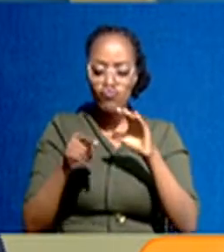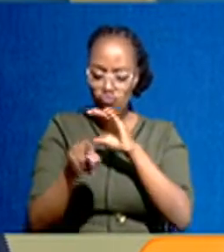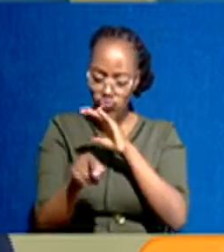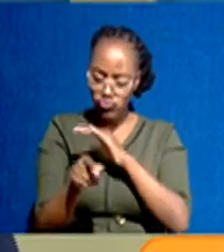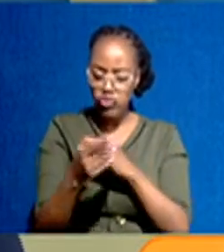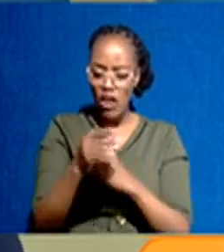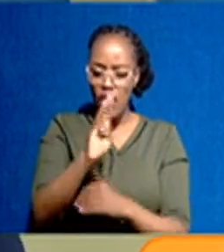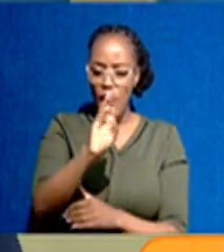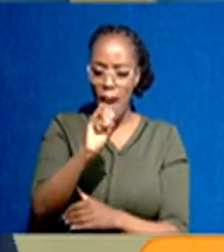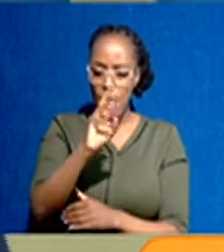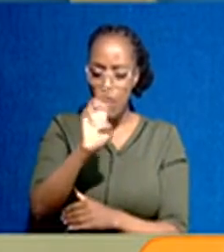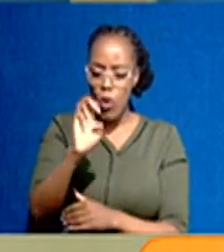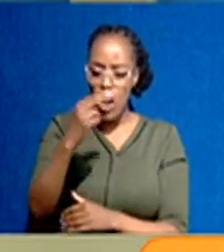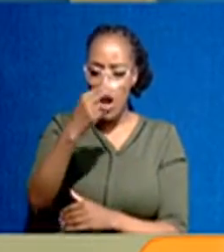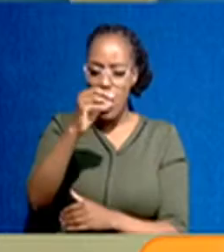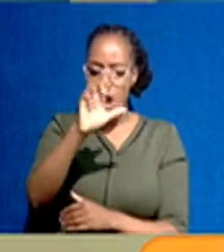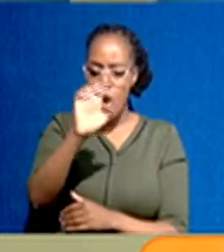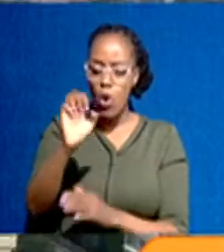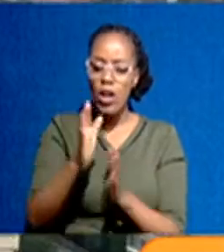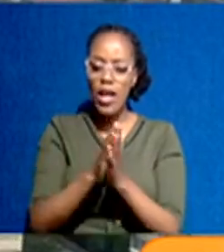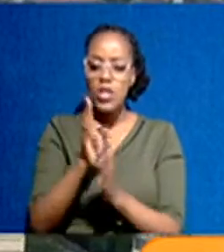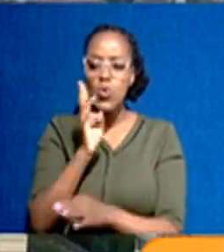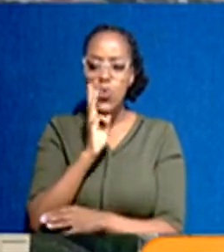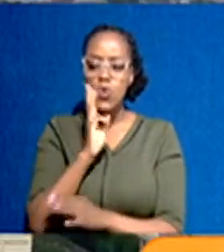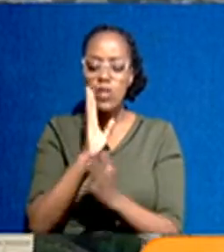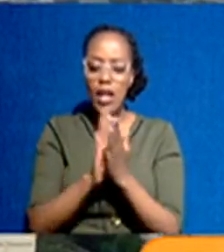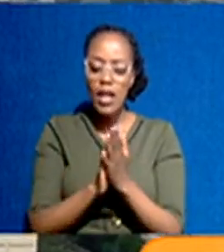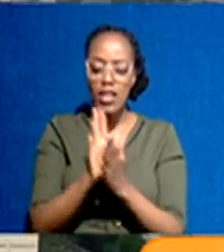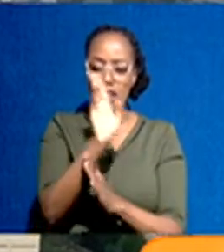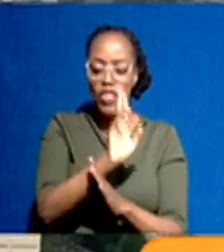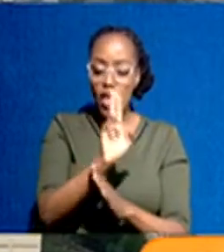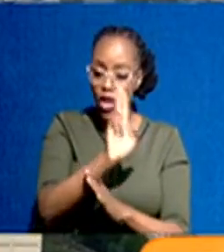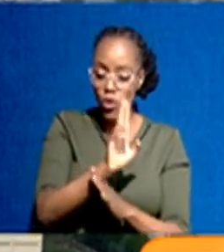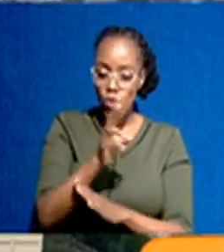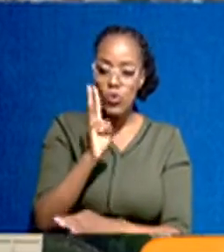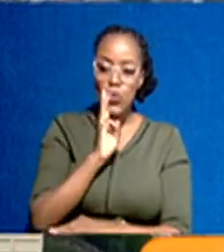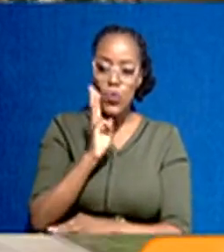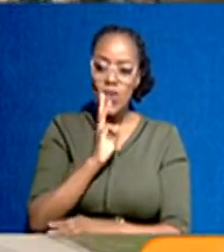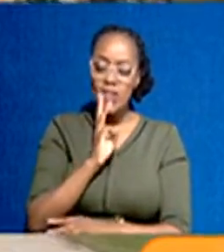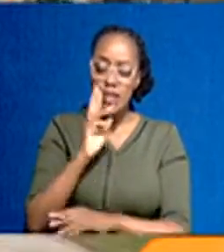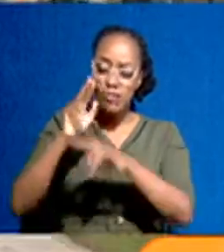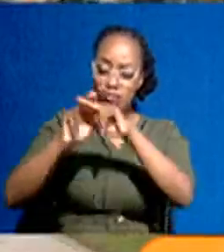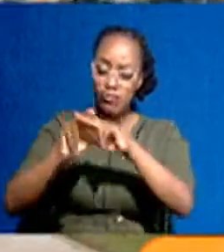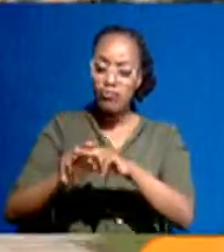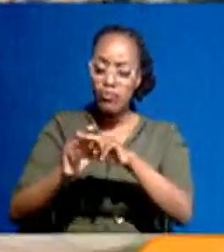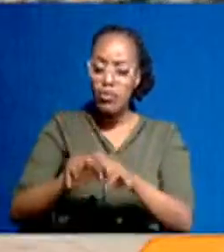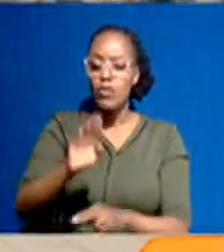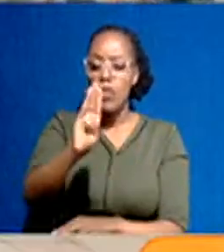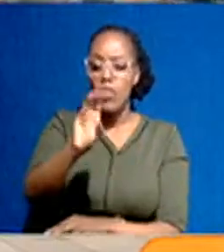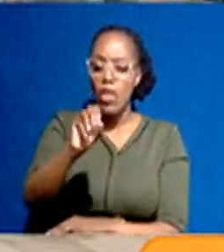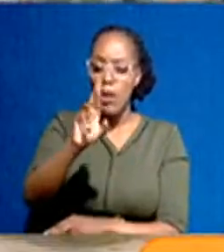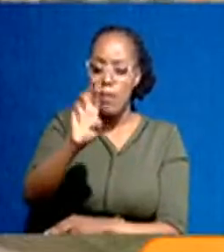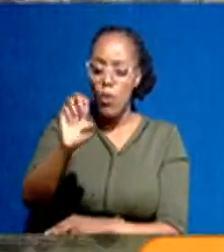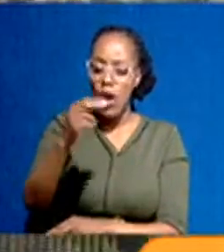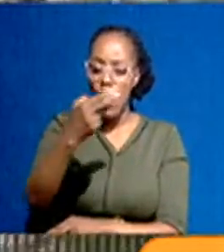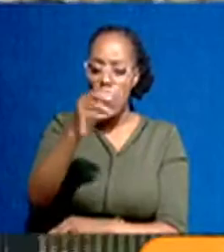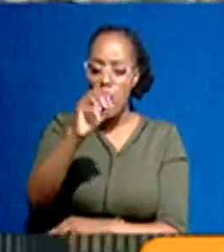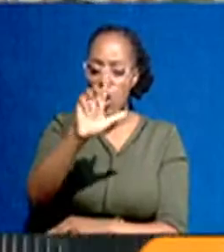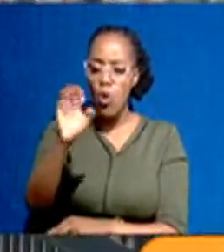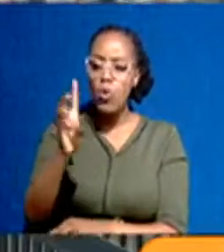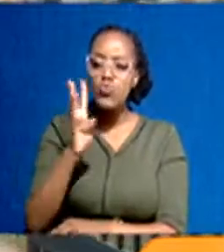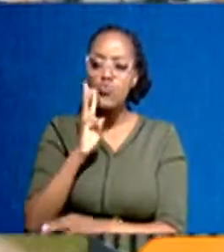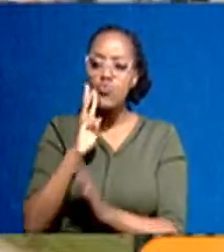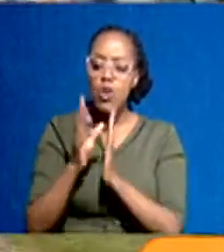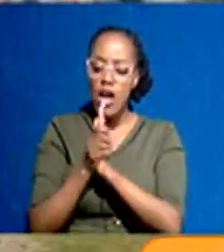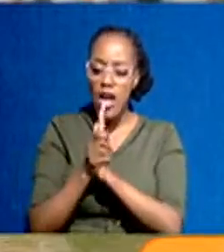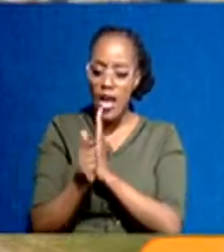their water and drinking needs. And it is that over-reliance on borehole water that has experts like